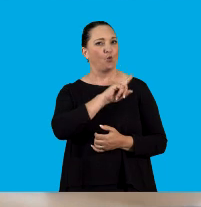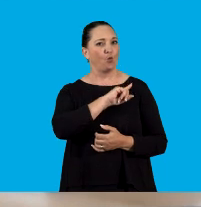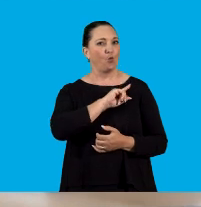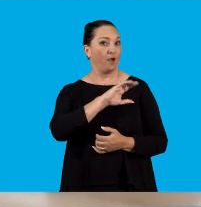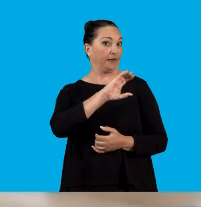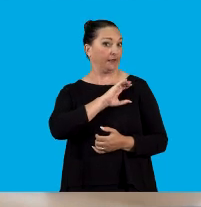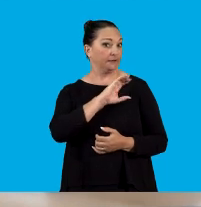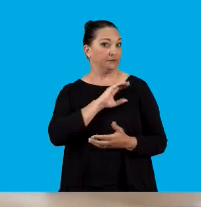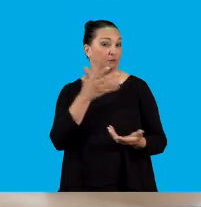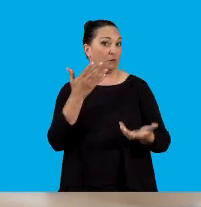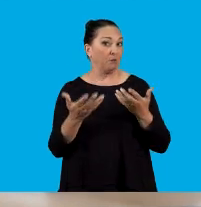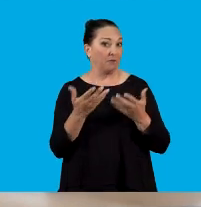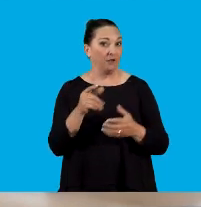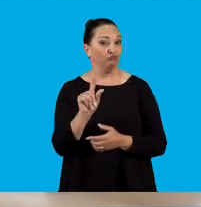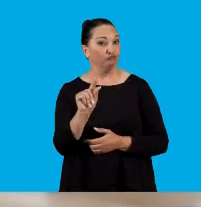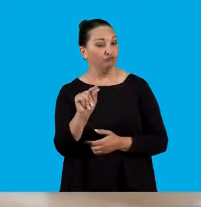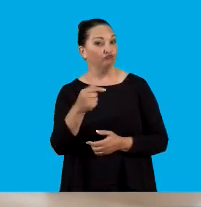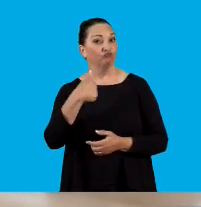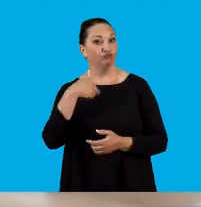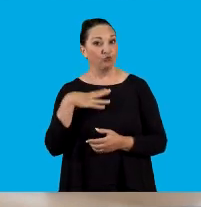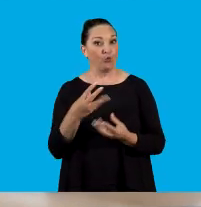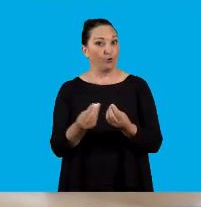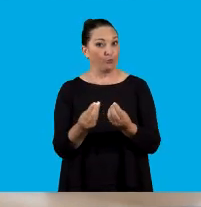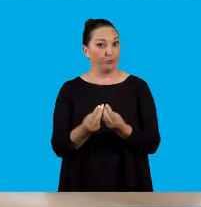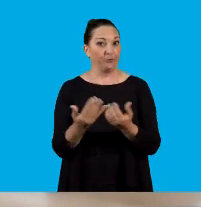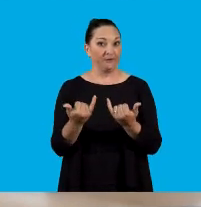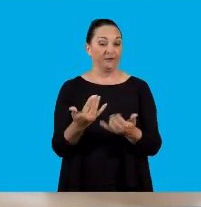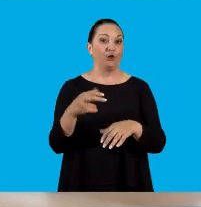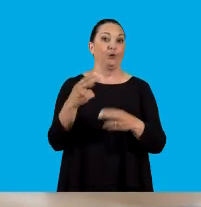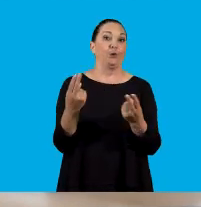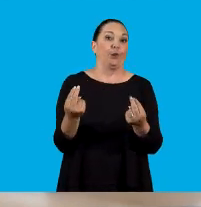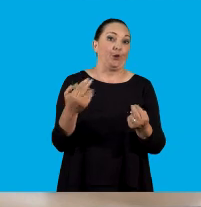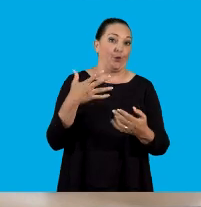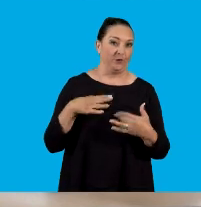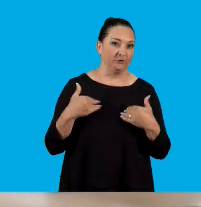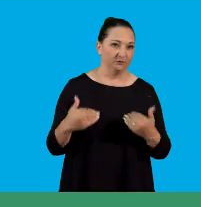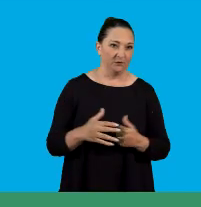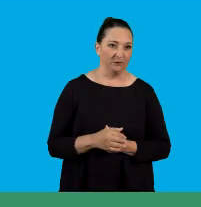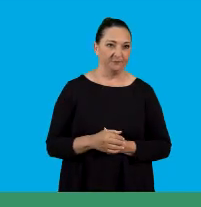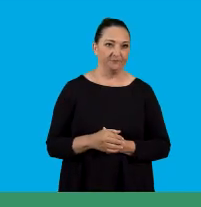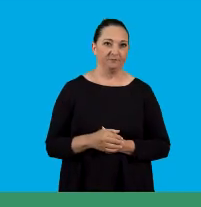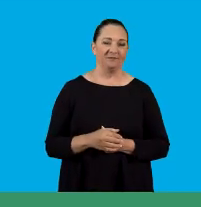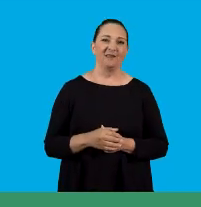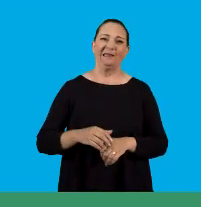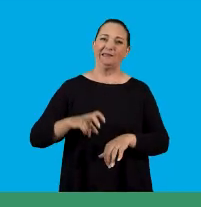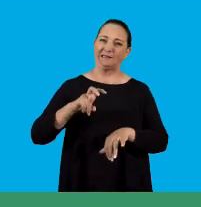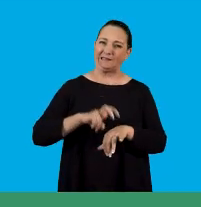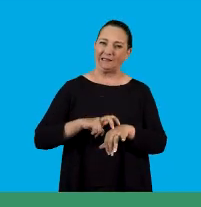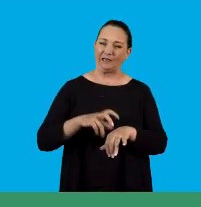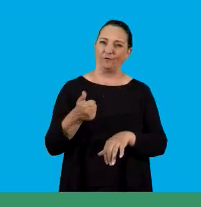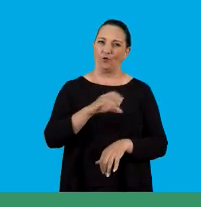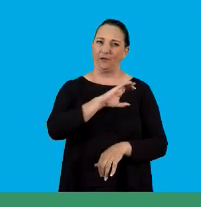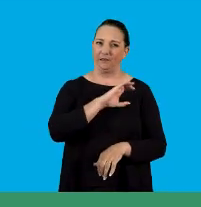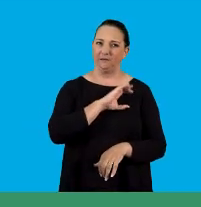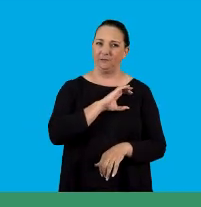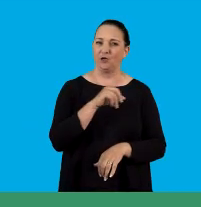customers would be interested in whatever product you want to bring into the market. And this would determine the needs of